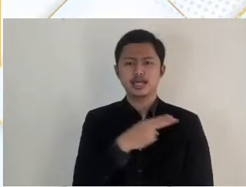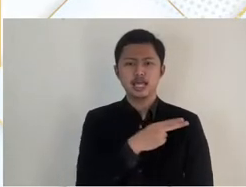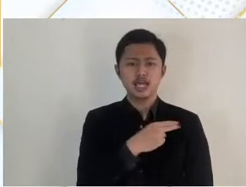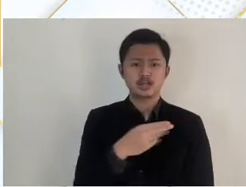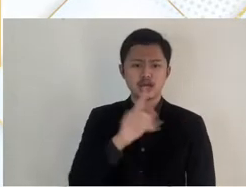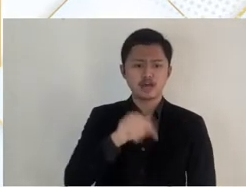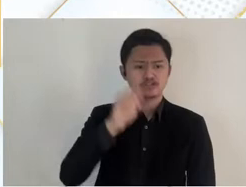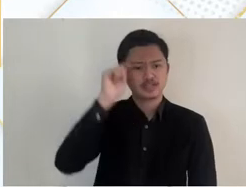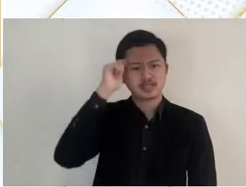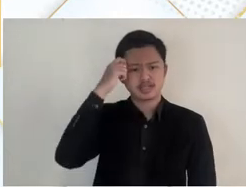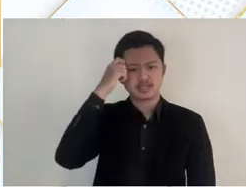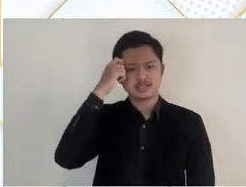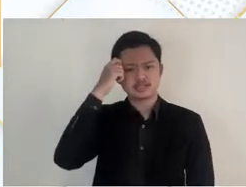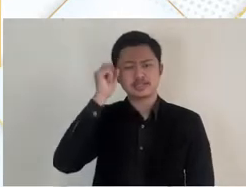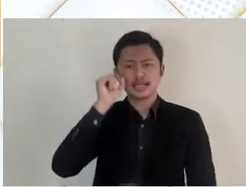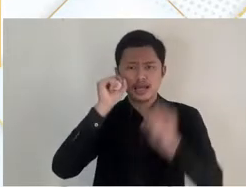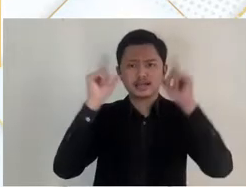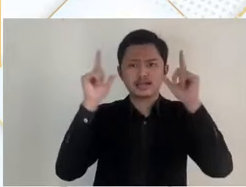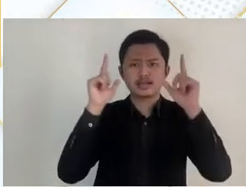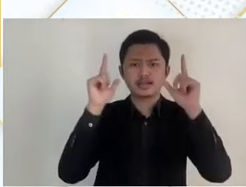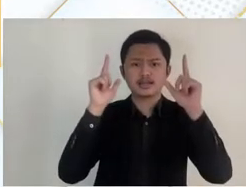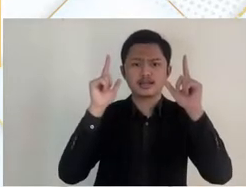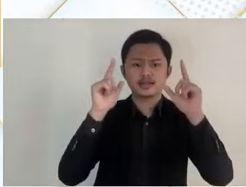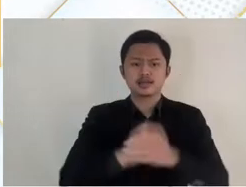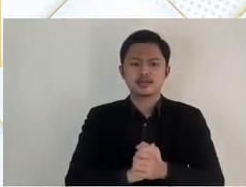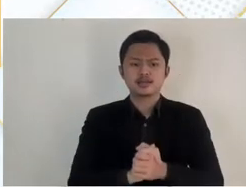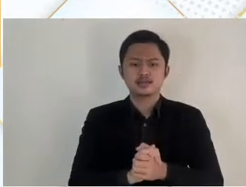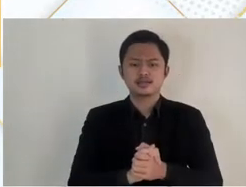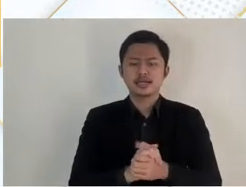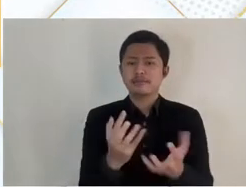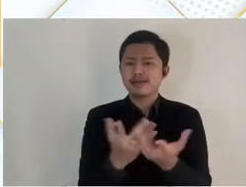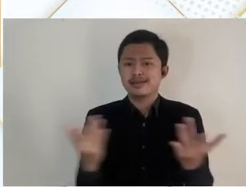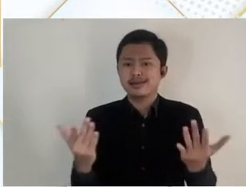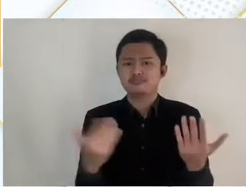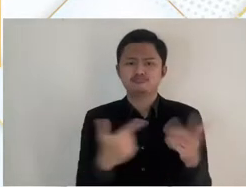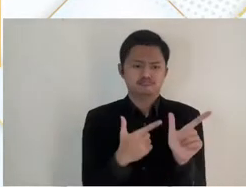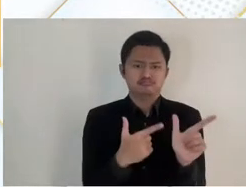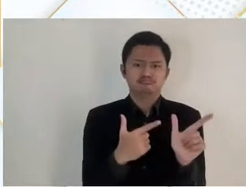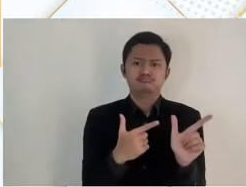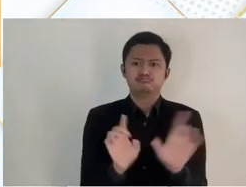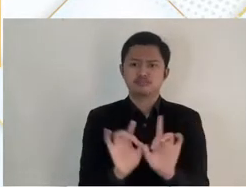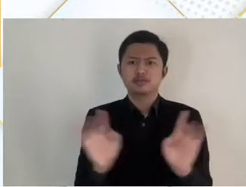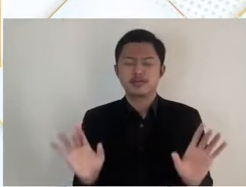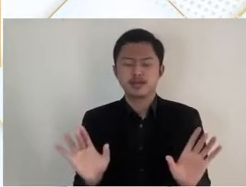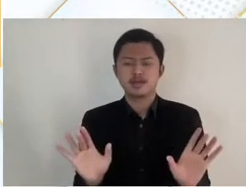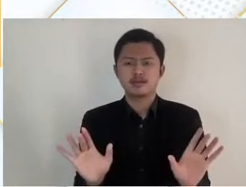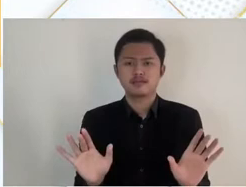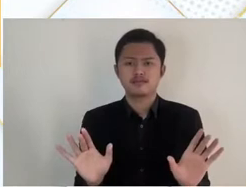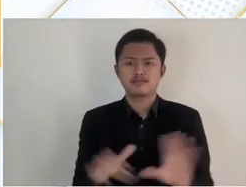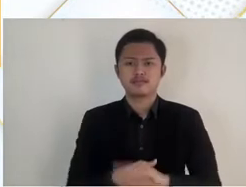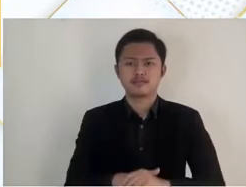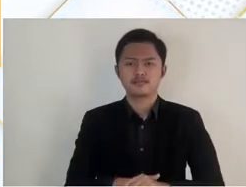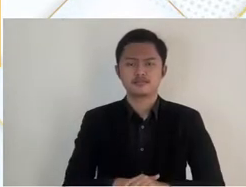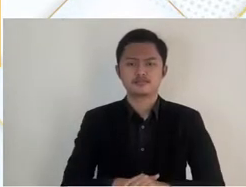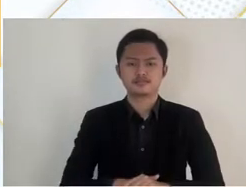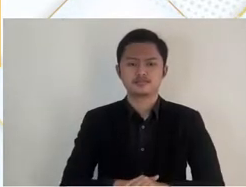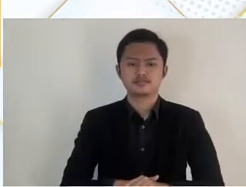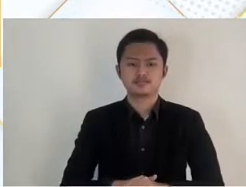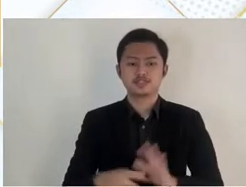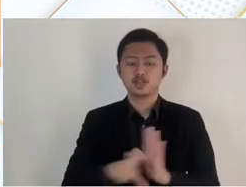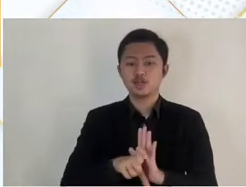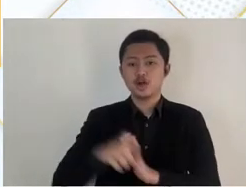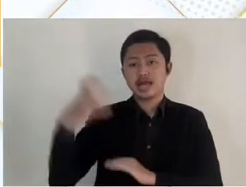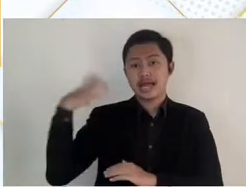that it has a different place of military in its society. So I think a lot of the lessons learned that have come from South American